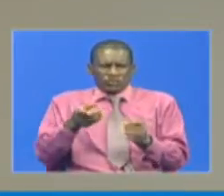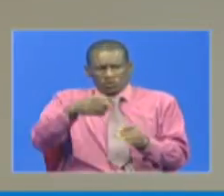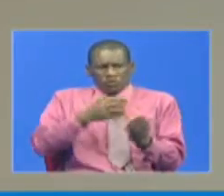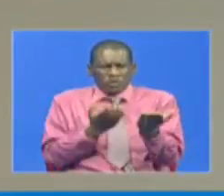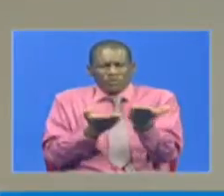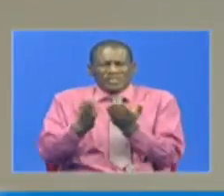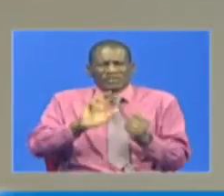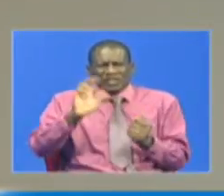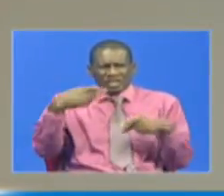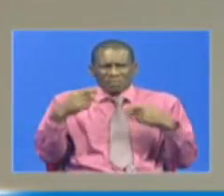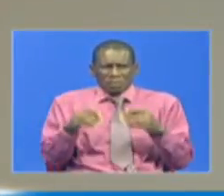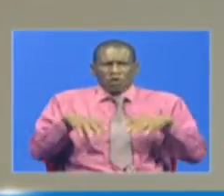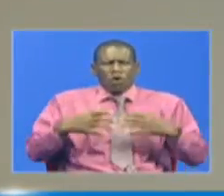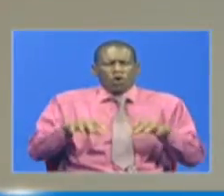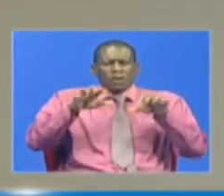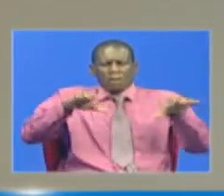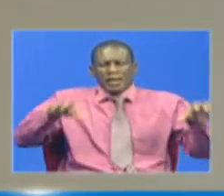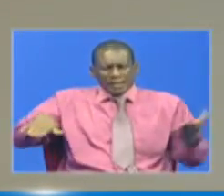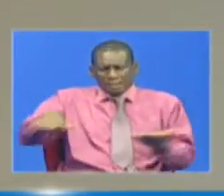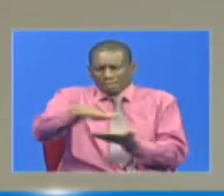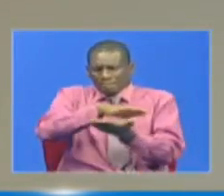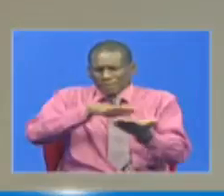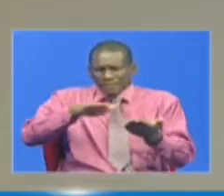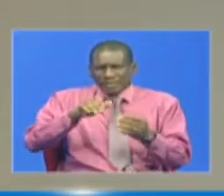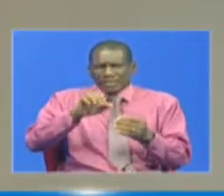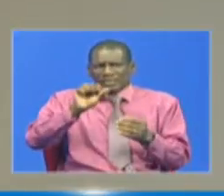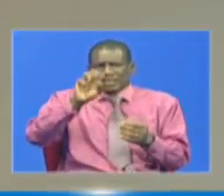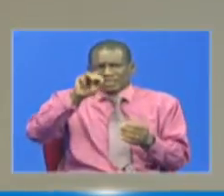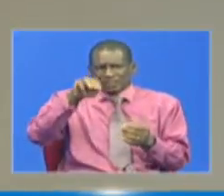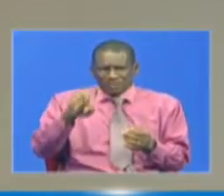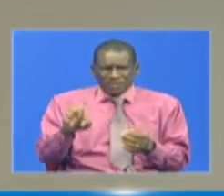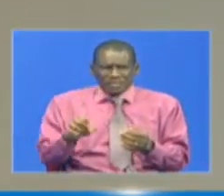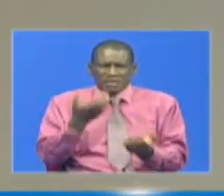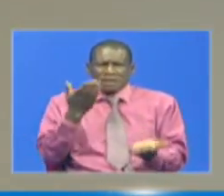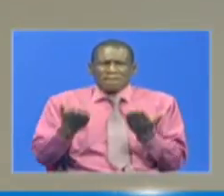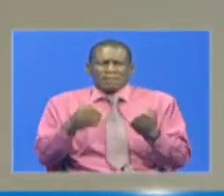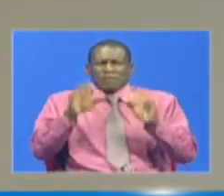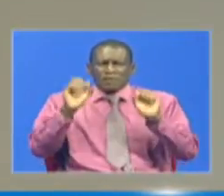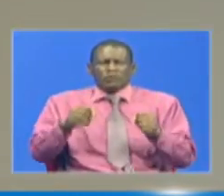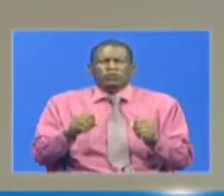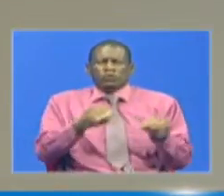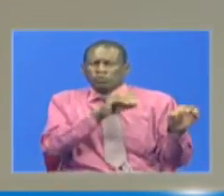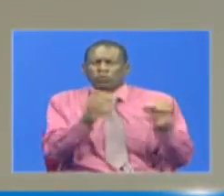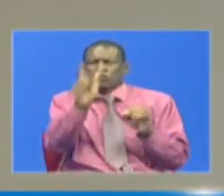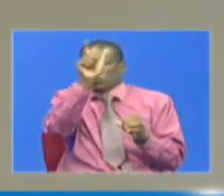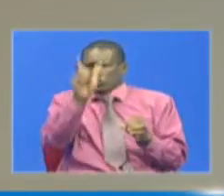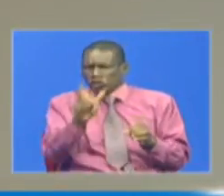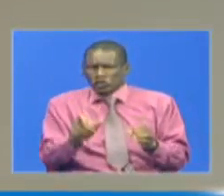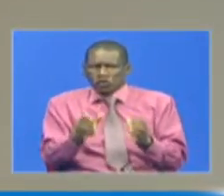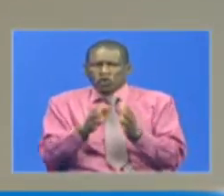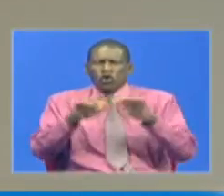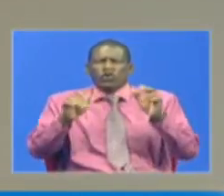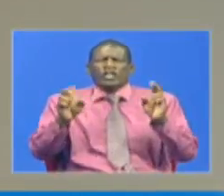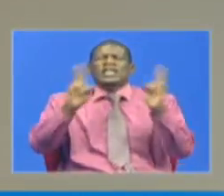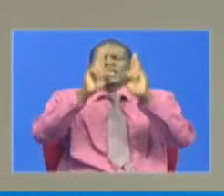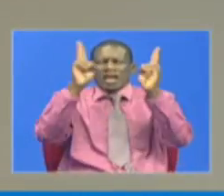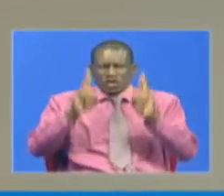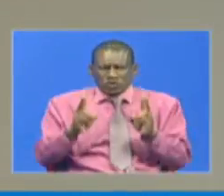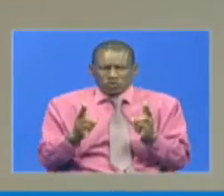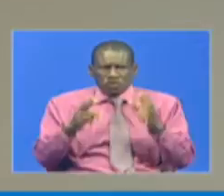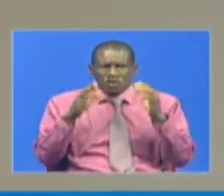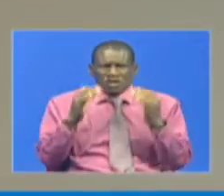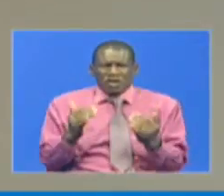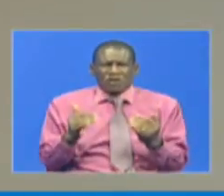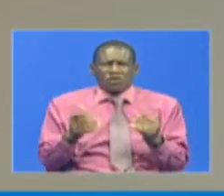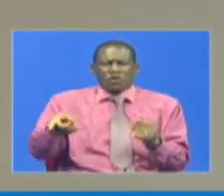or market primarily as an SME, maybe we can go regional or we can go global. I mean,